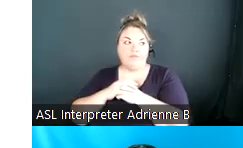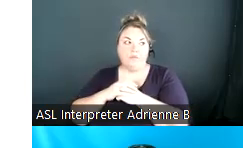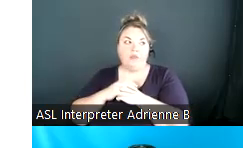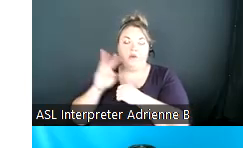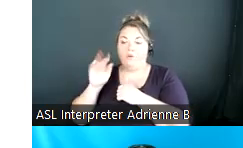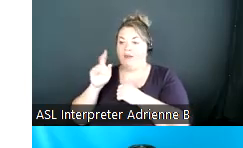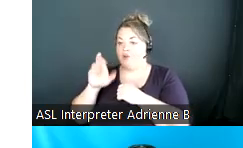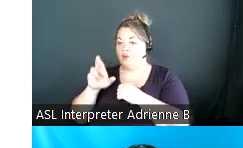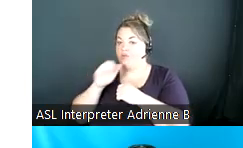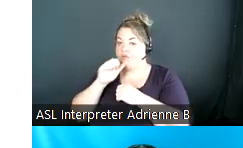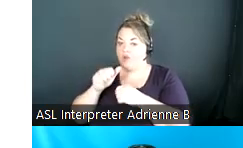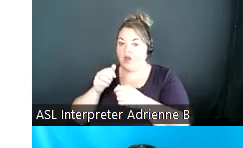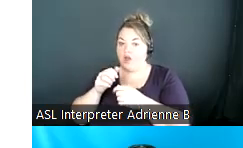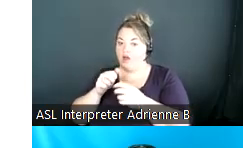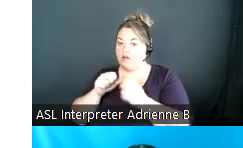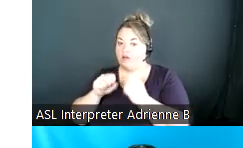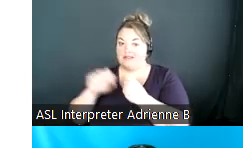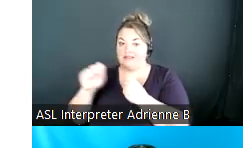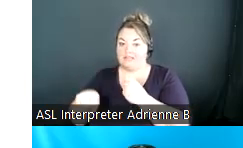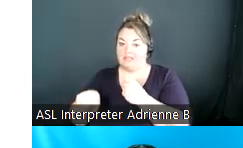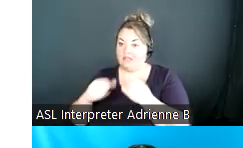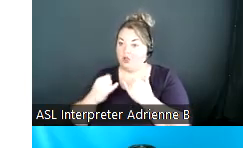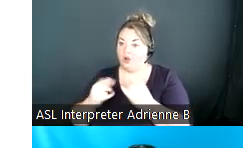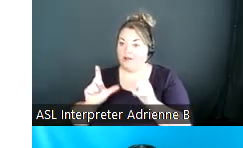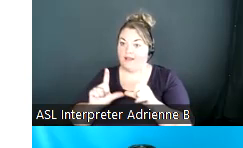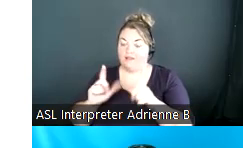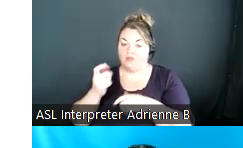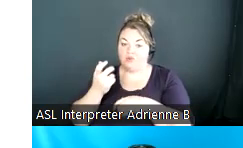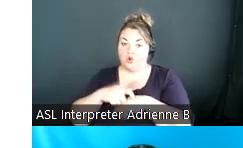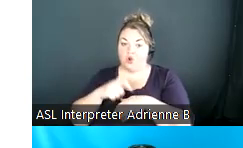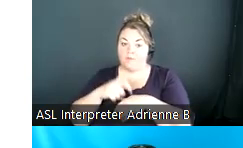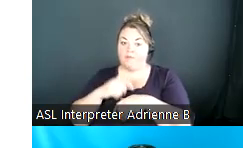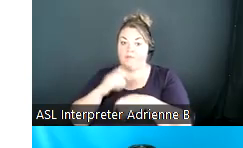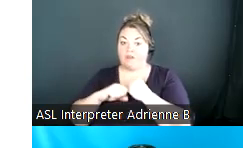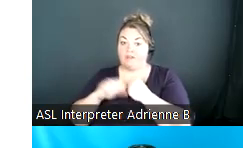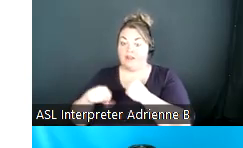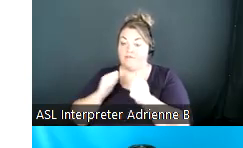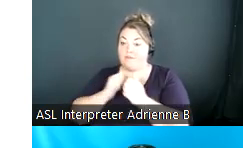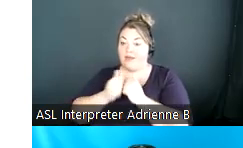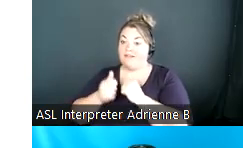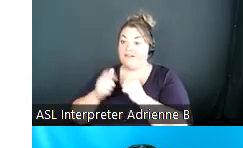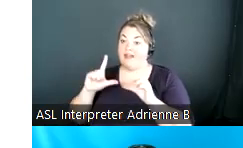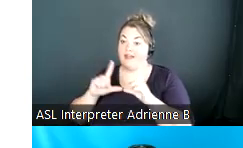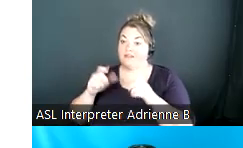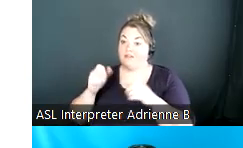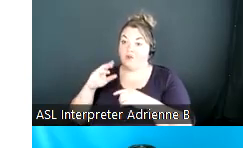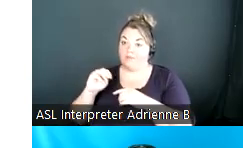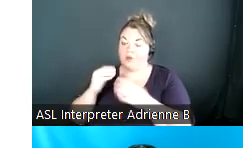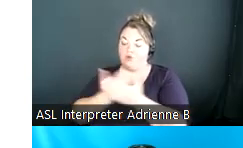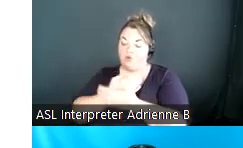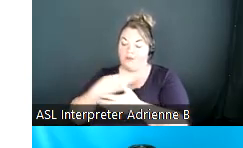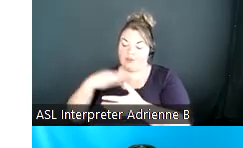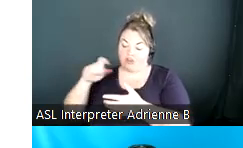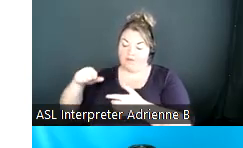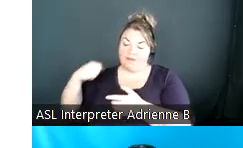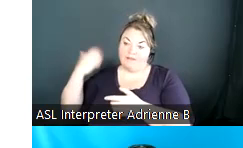not exceed the current license term. To extend past the license term, a new waiver application would need to be submitted in